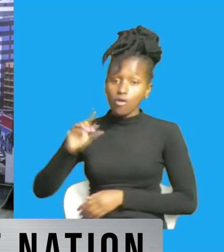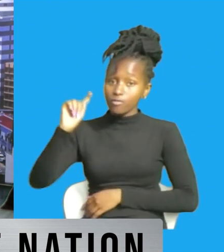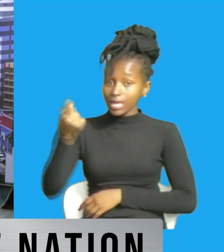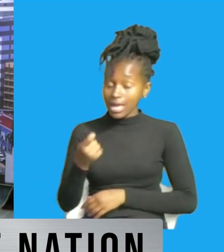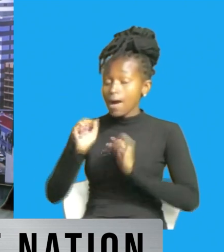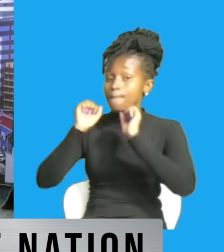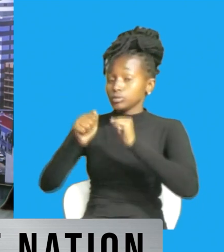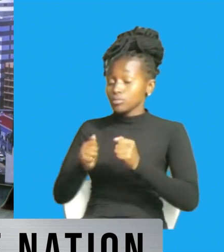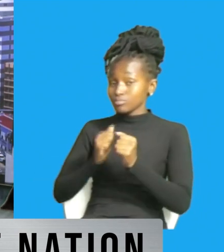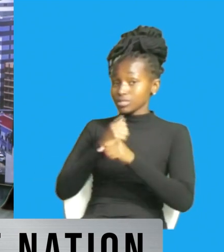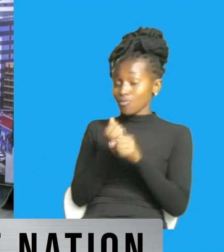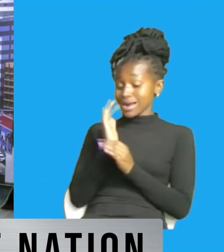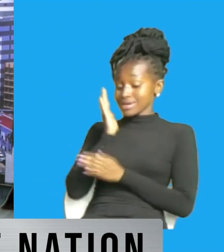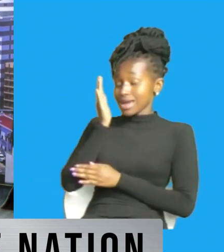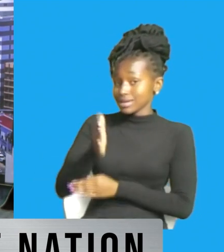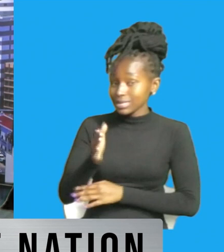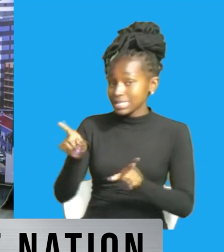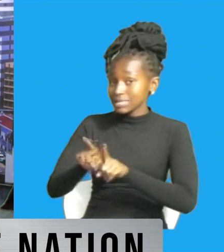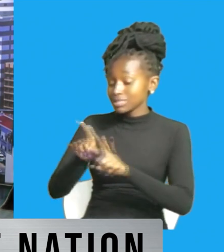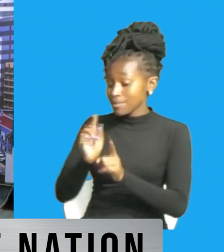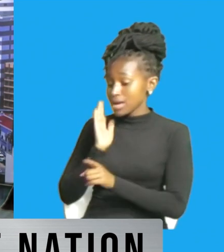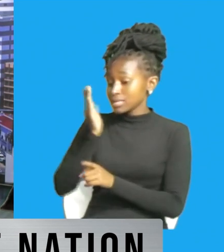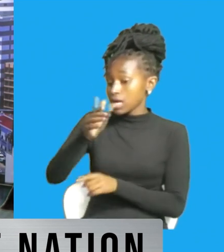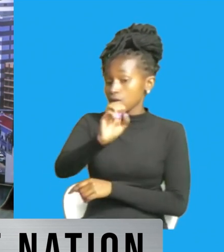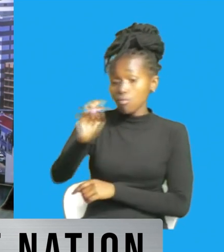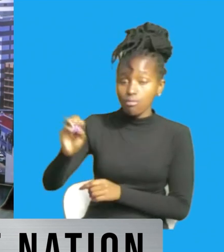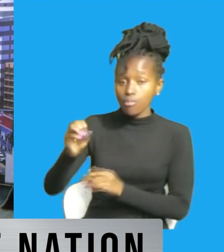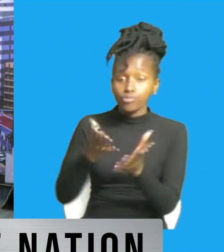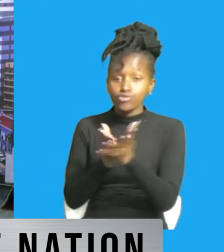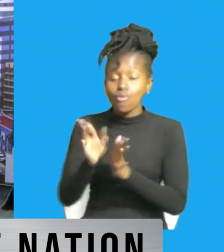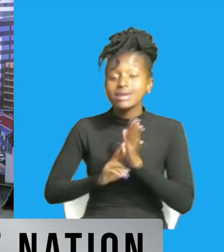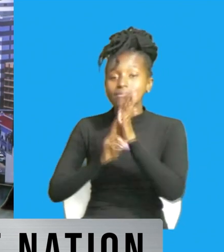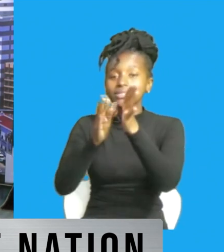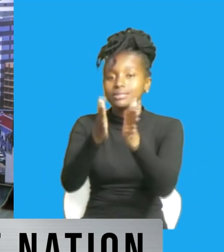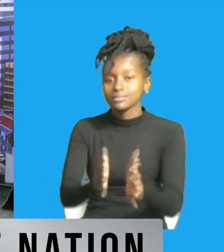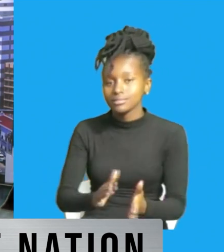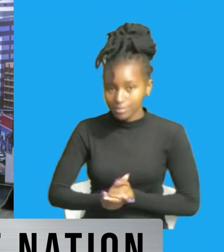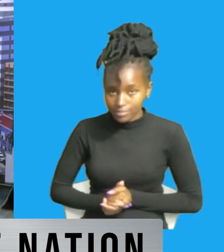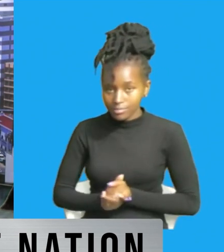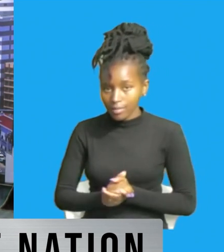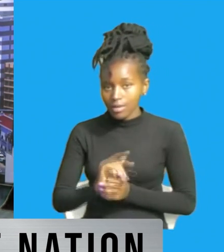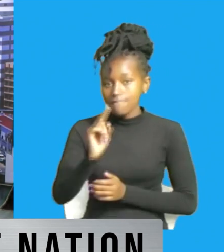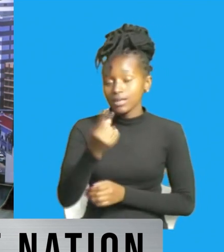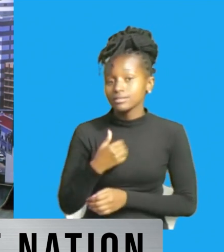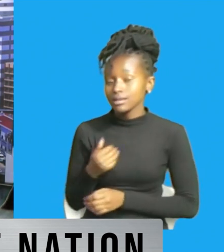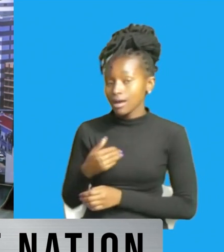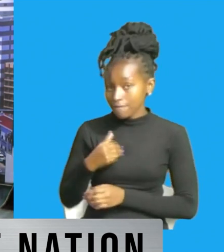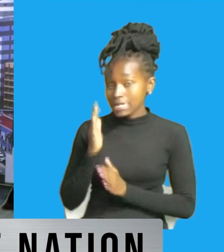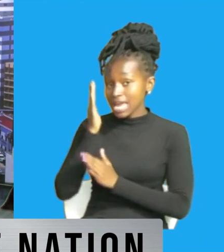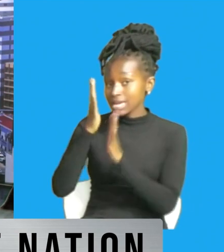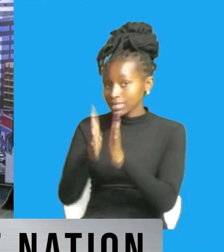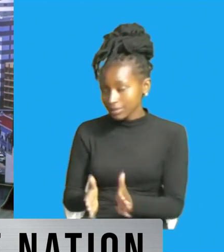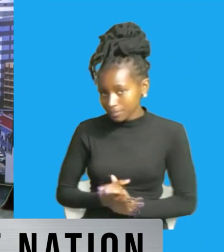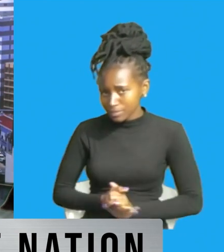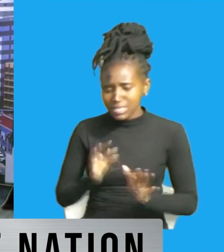or indirectly through their elected representatives. The first one inasema directly. Kwa hivyo unajua mtu akisema